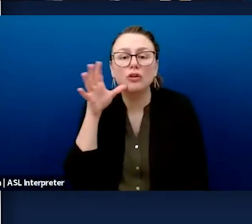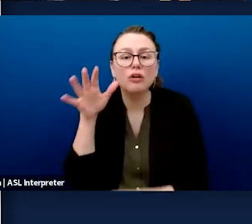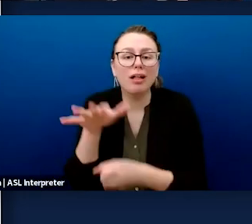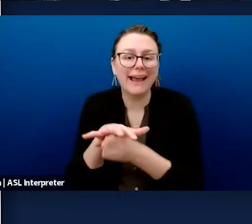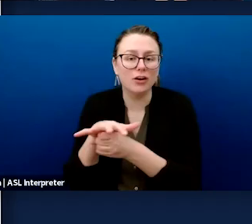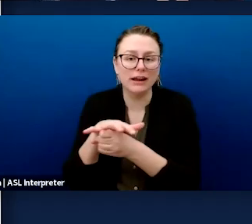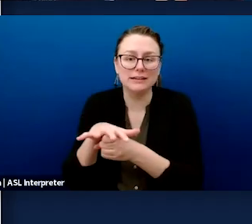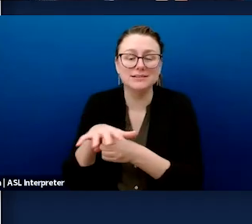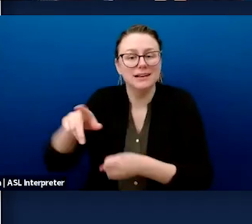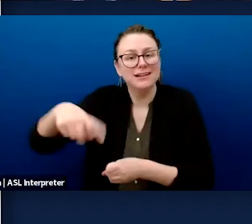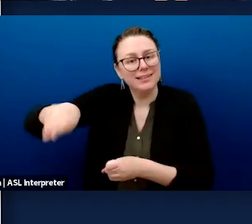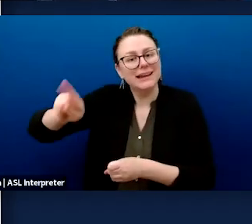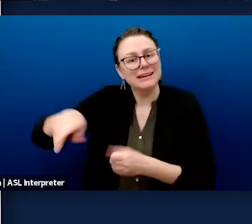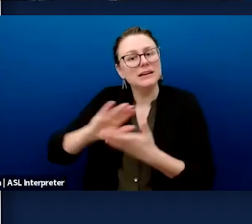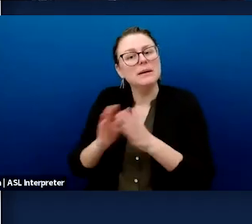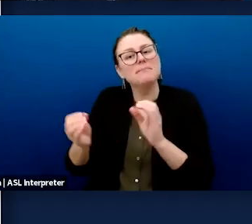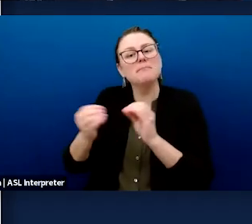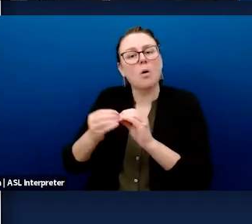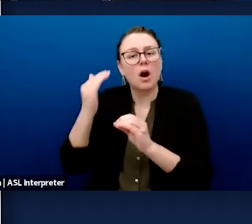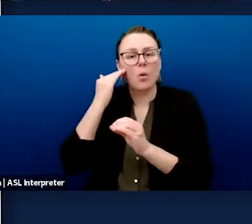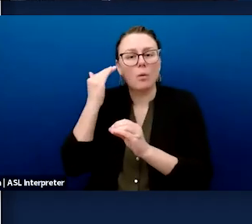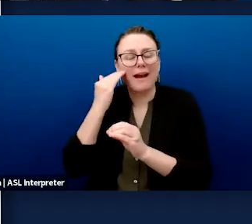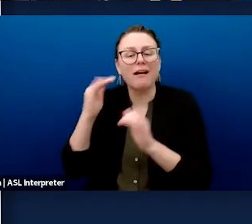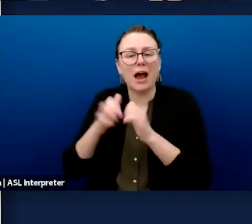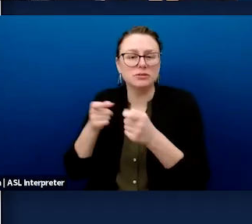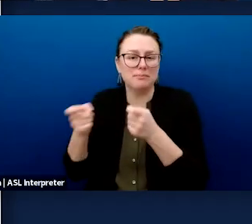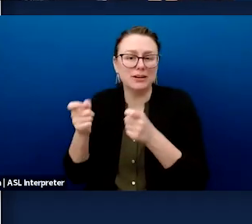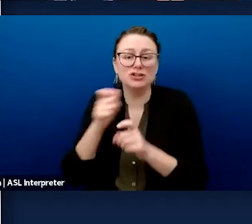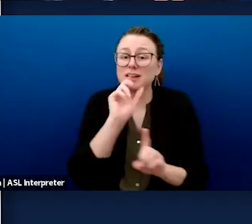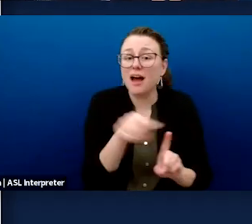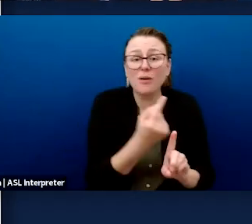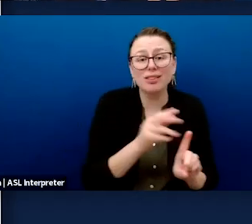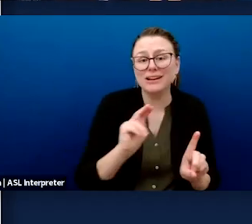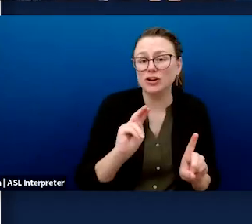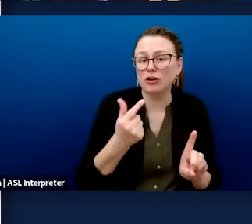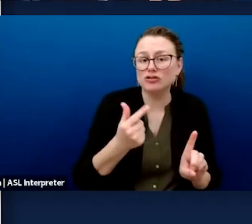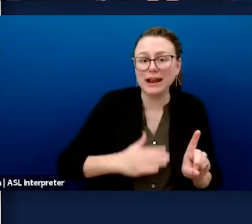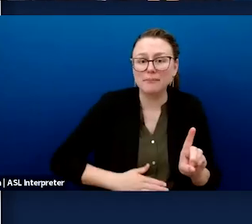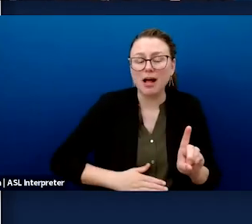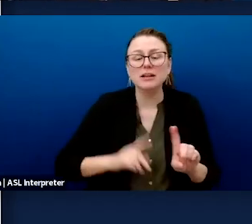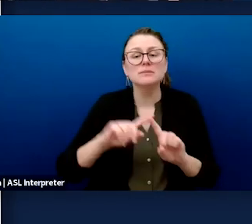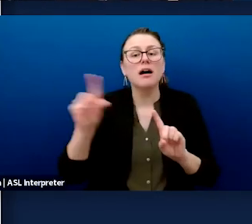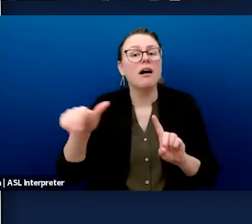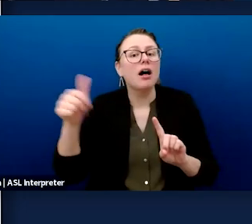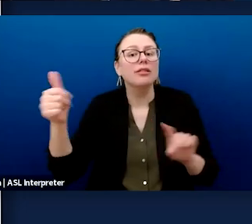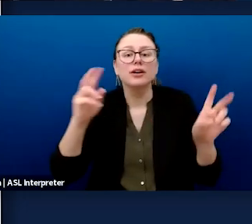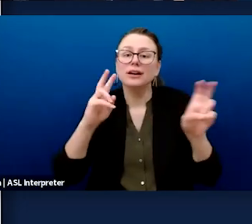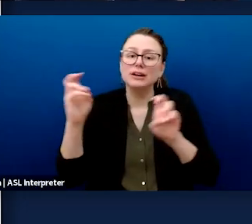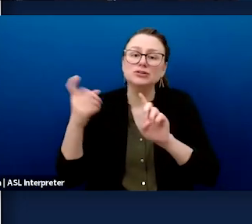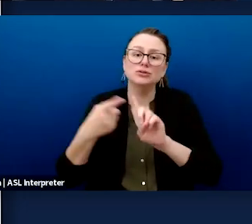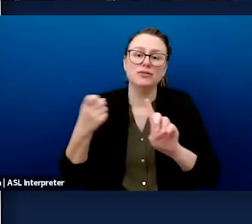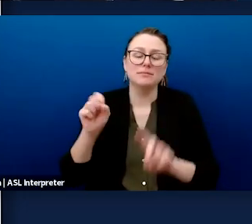of how to manage, not just neurogenic bowel, but, other sequelae from spinal cord